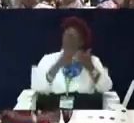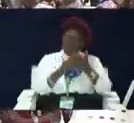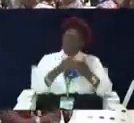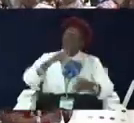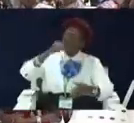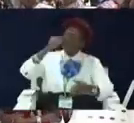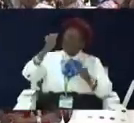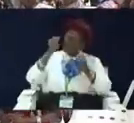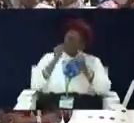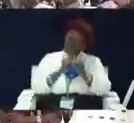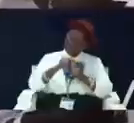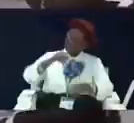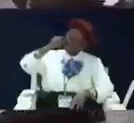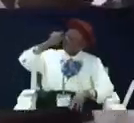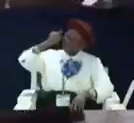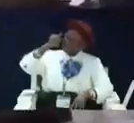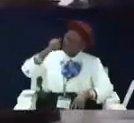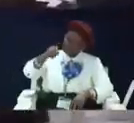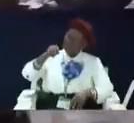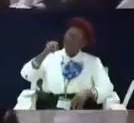Amen.